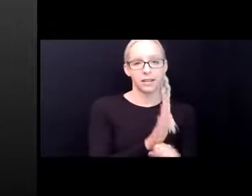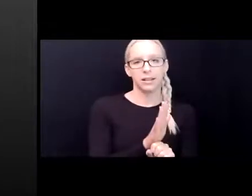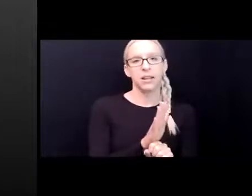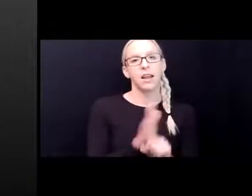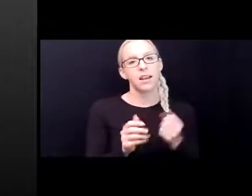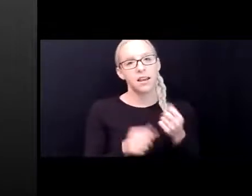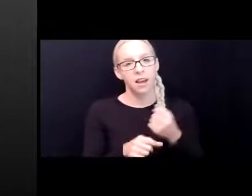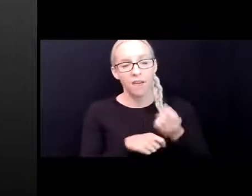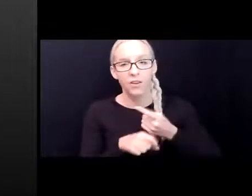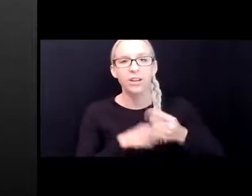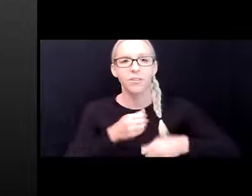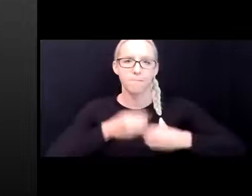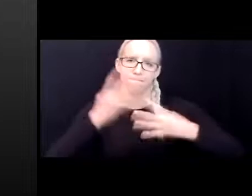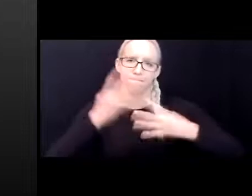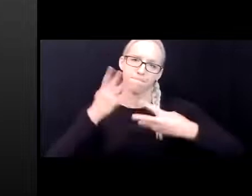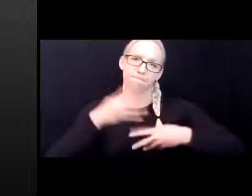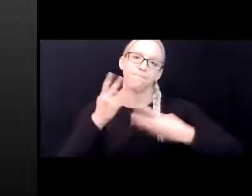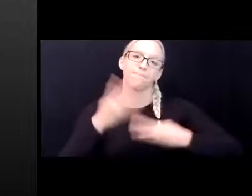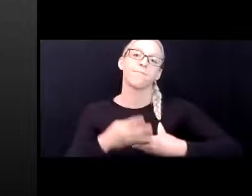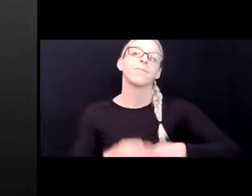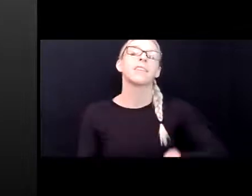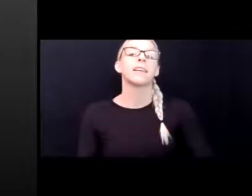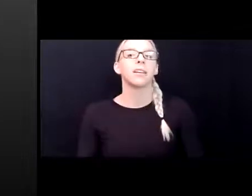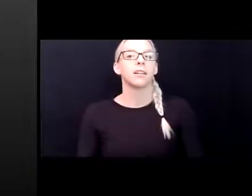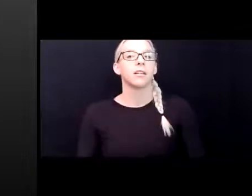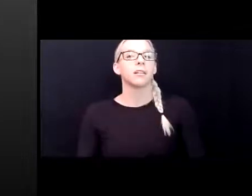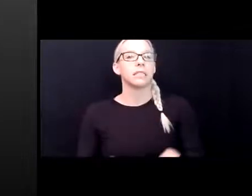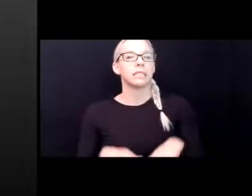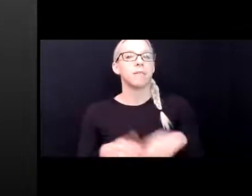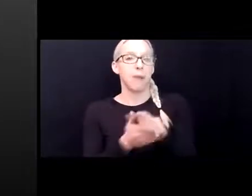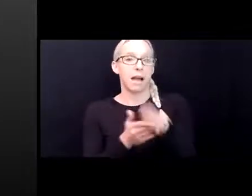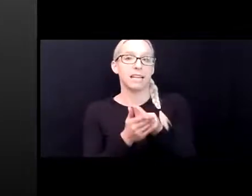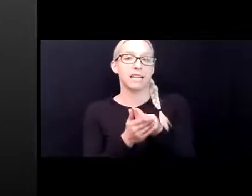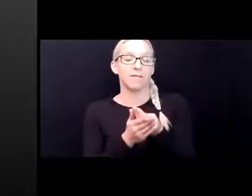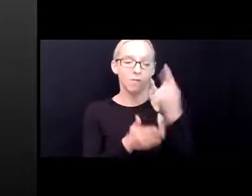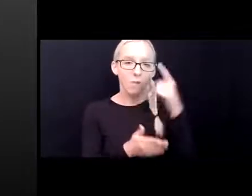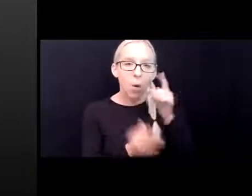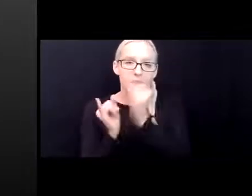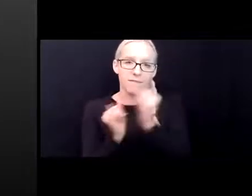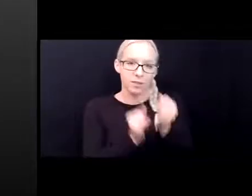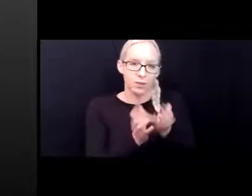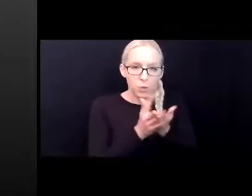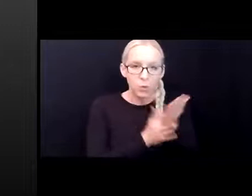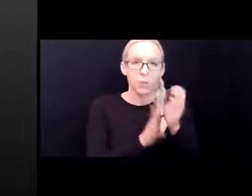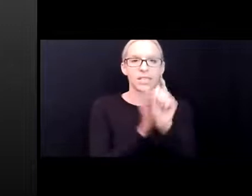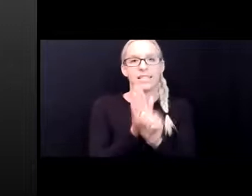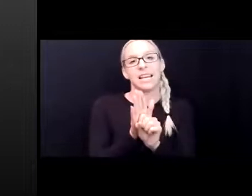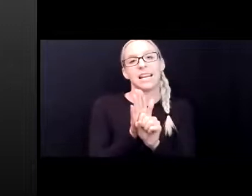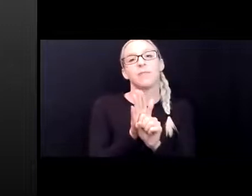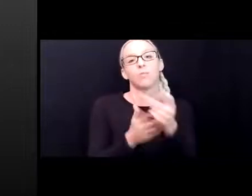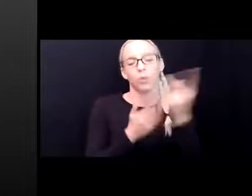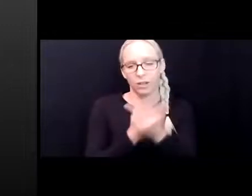funding and per capita funding for individuals through state programs. And we're at the very bottom. So